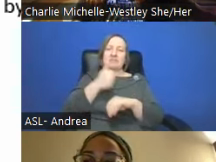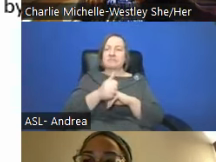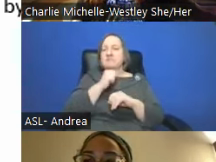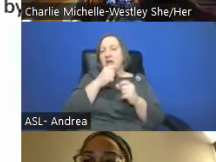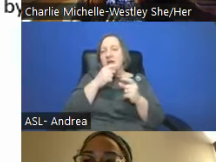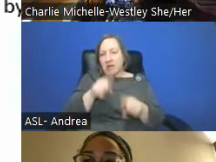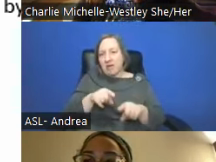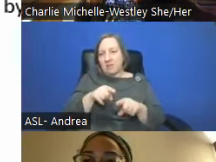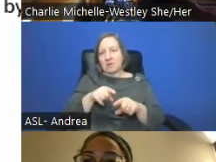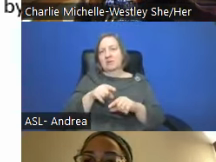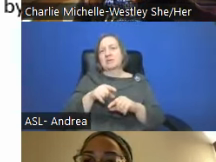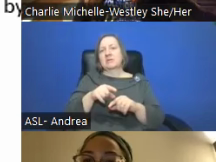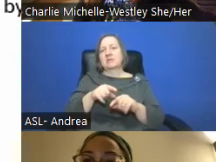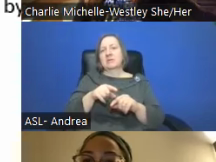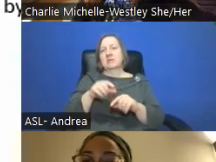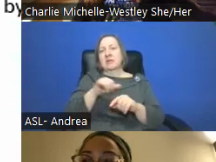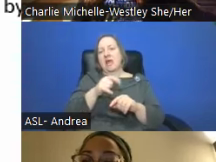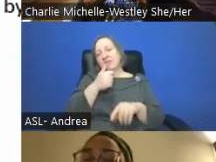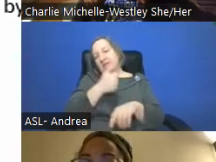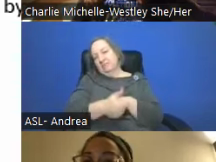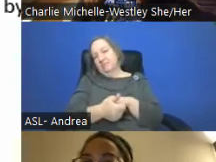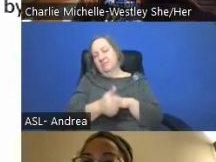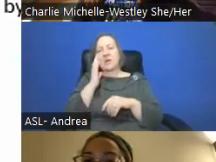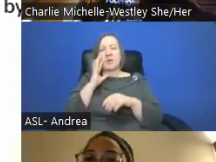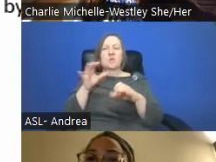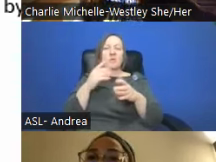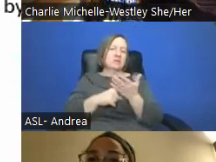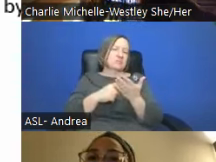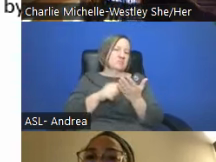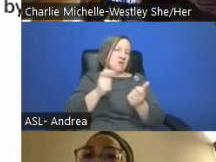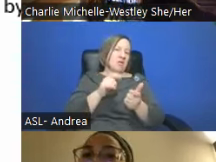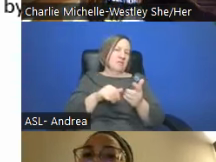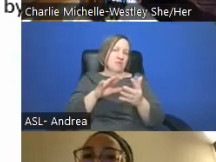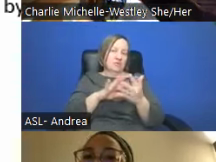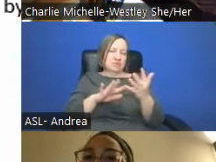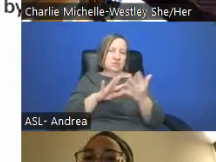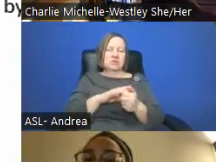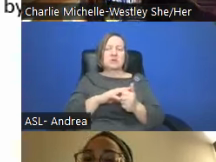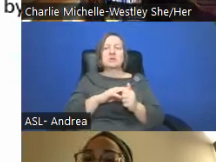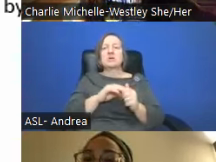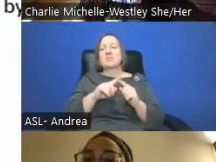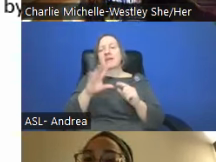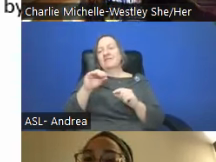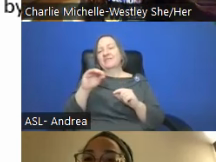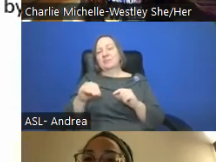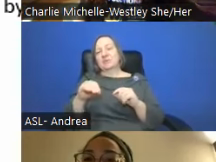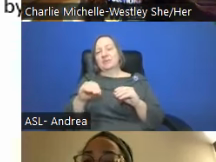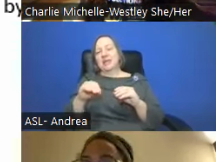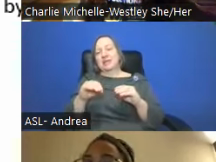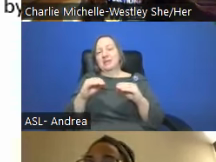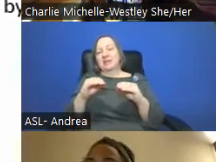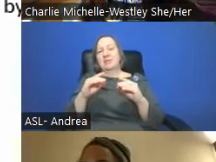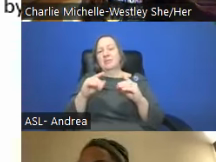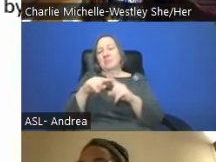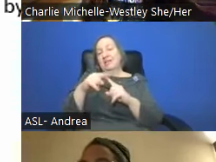happen as it was alleged. And we'll get to all those below. But it's 50% plus 1 of the evidence. Think of it that way. Is